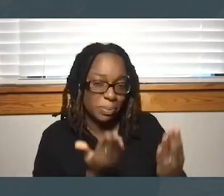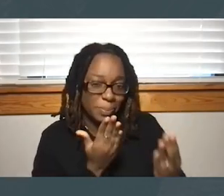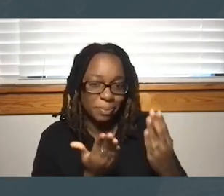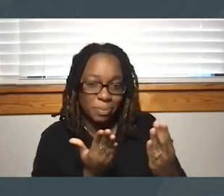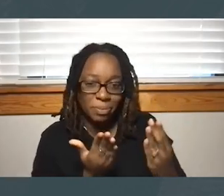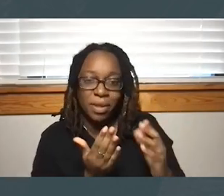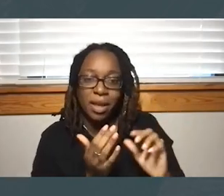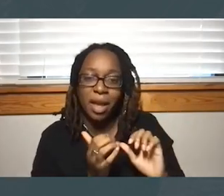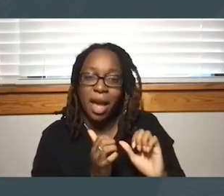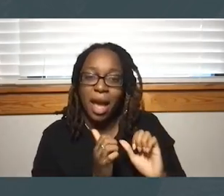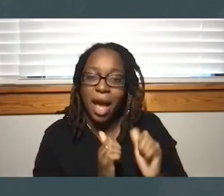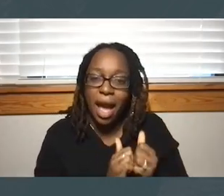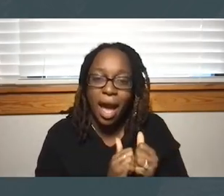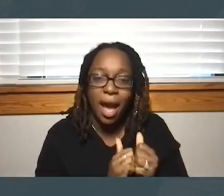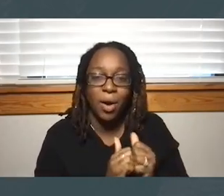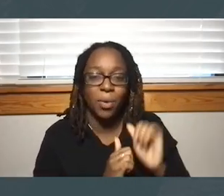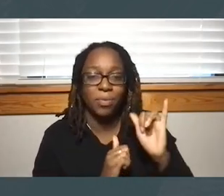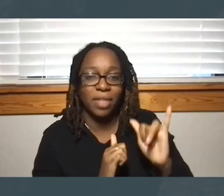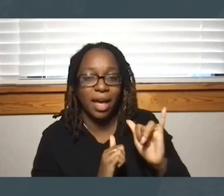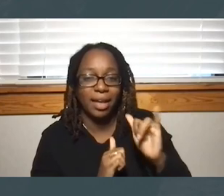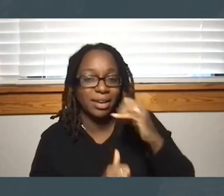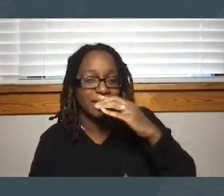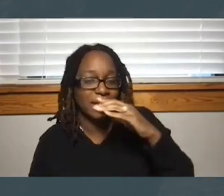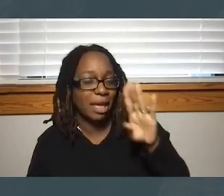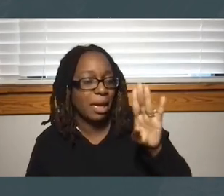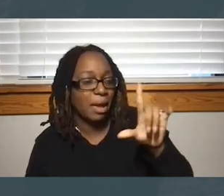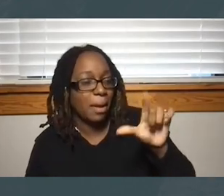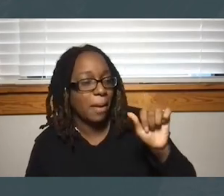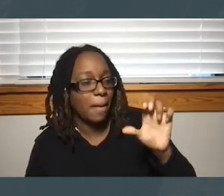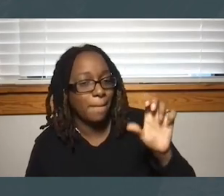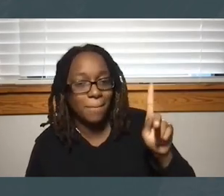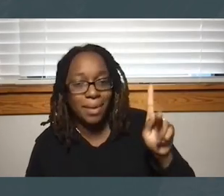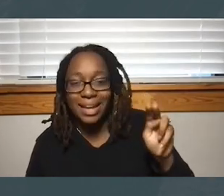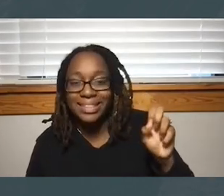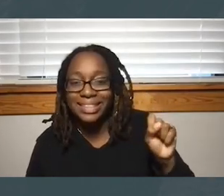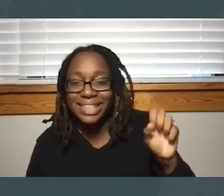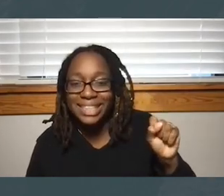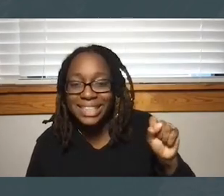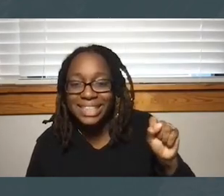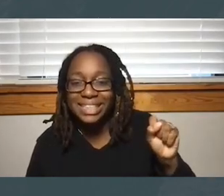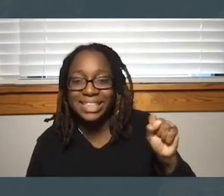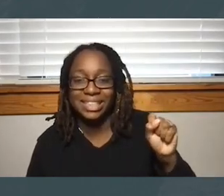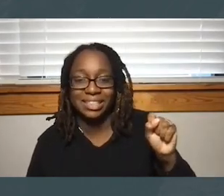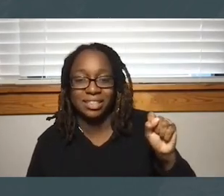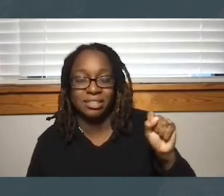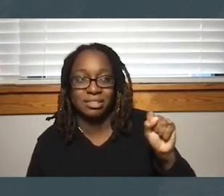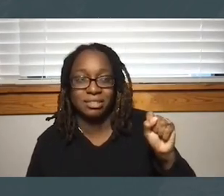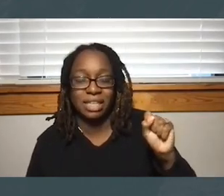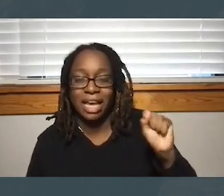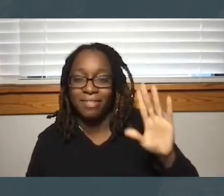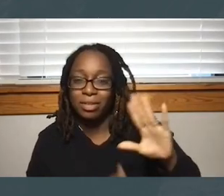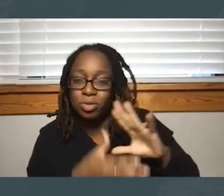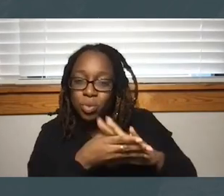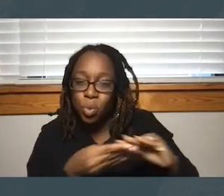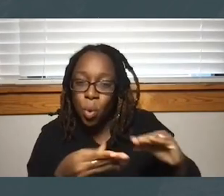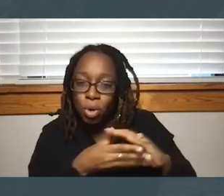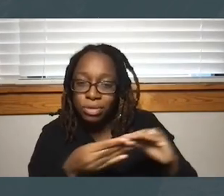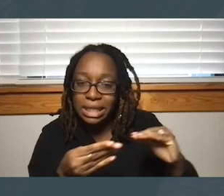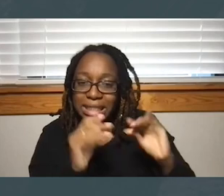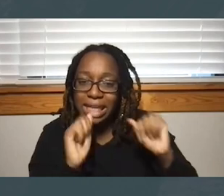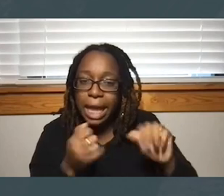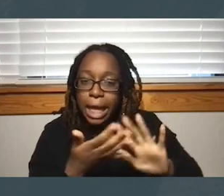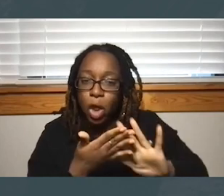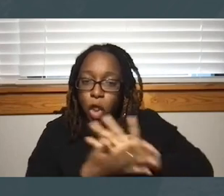nationalized narratives of Blackness obscure some of the imperial